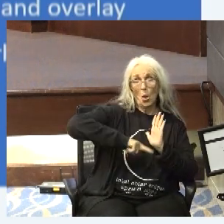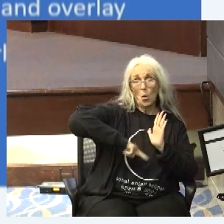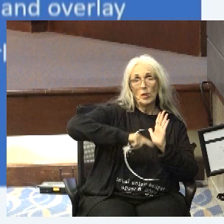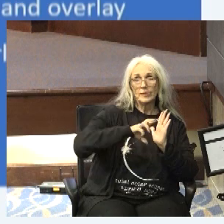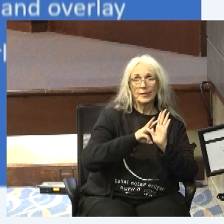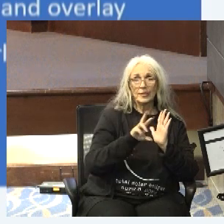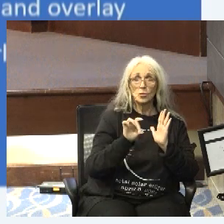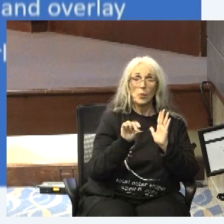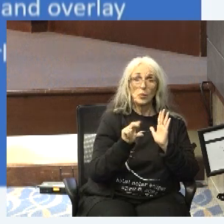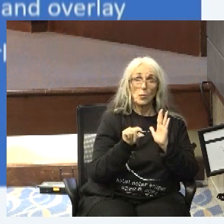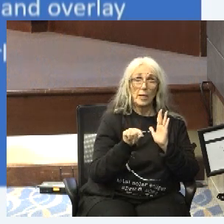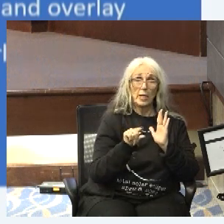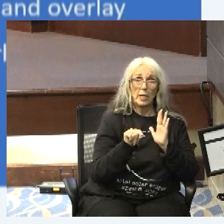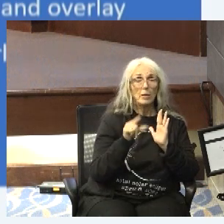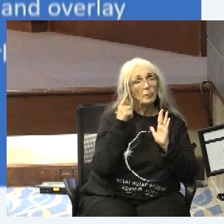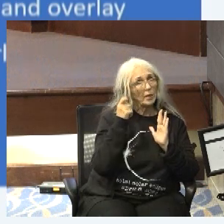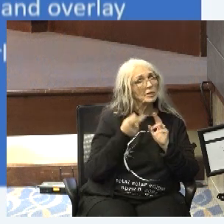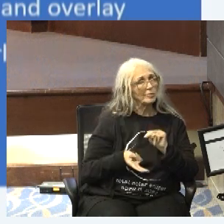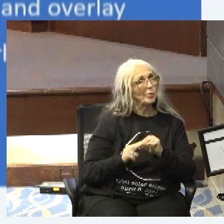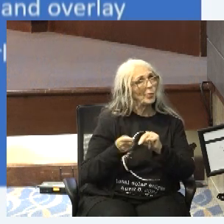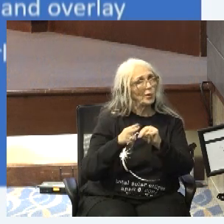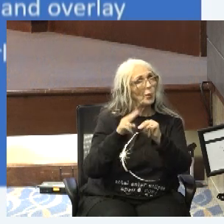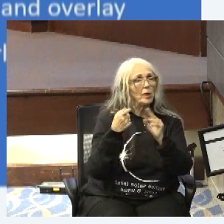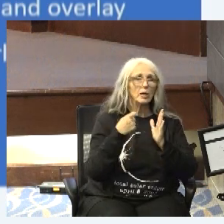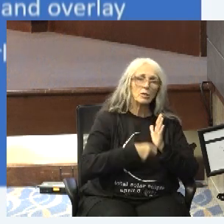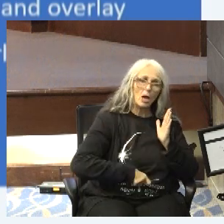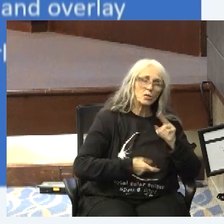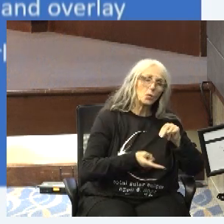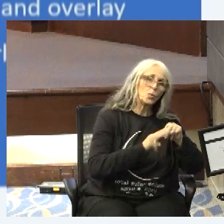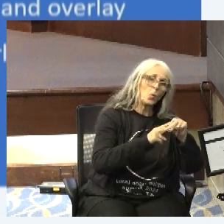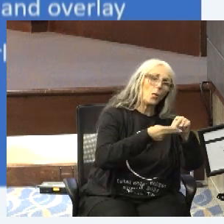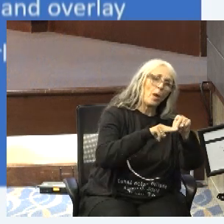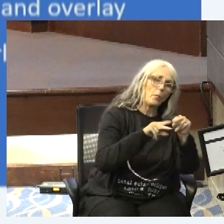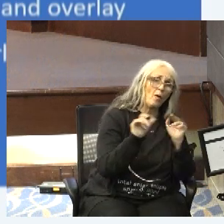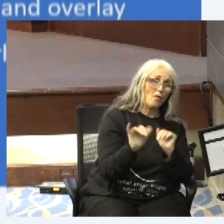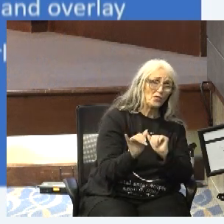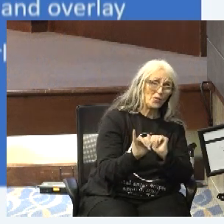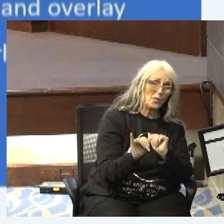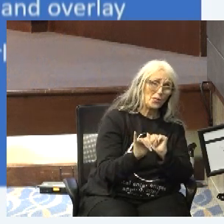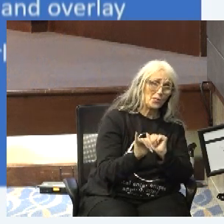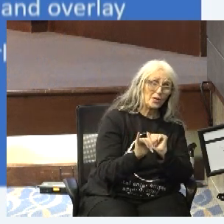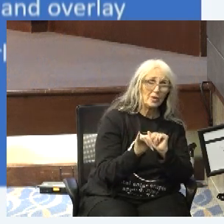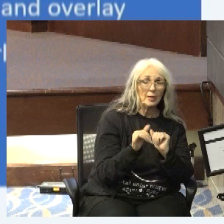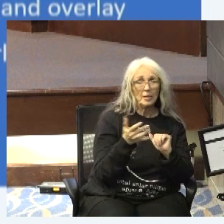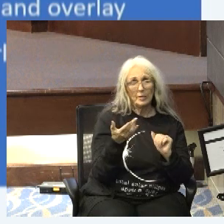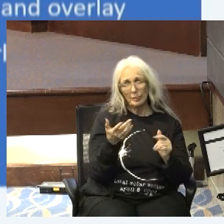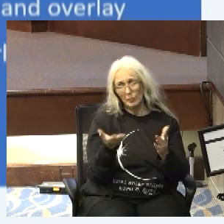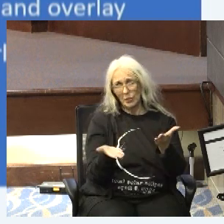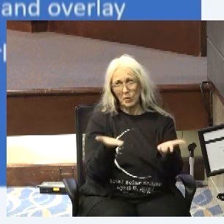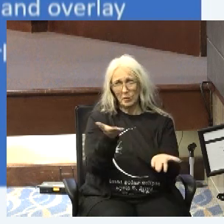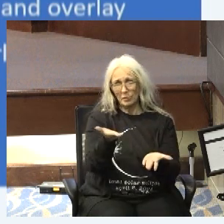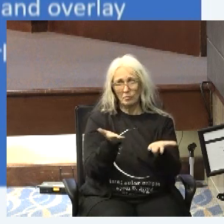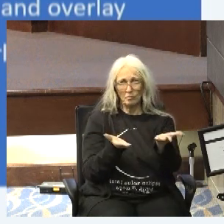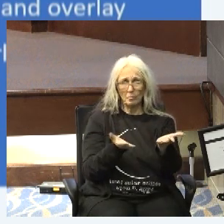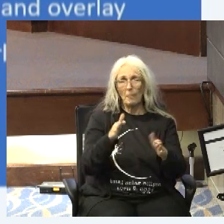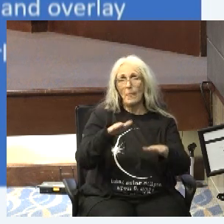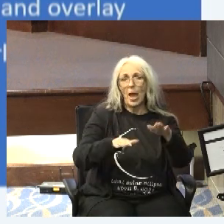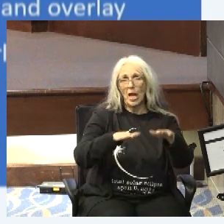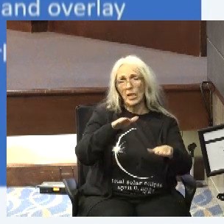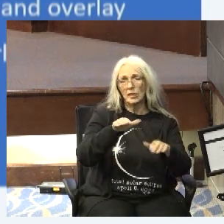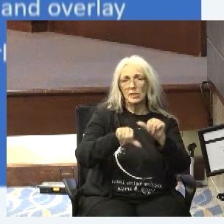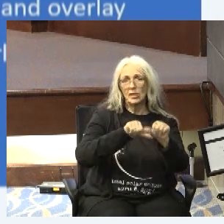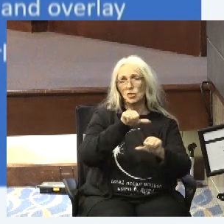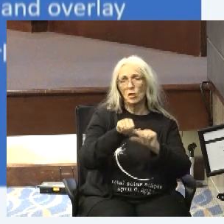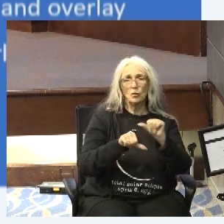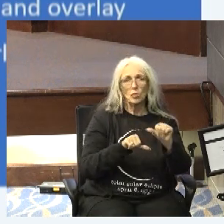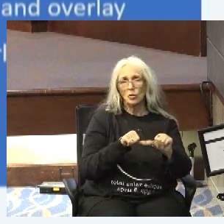620. That's going to go up, and the cost may go up as well, but they'll kind of keep each other in check.